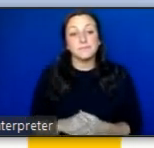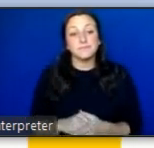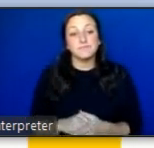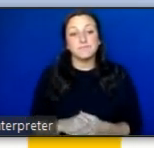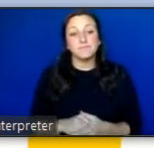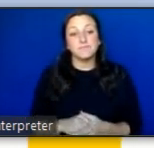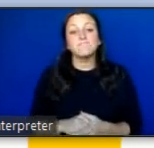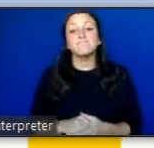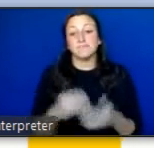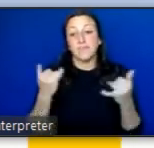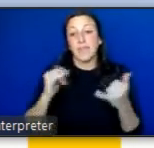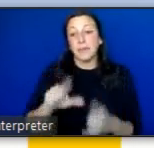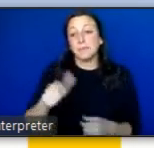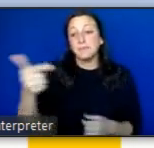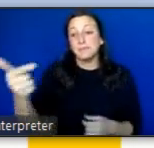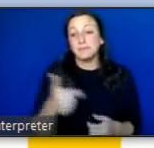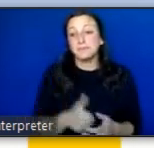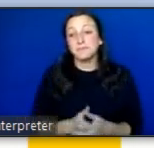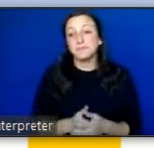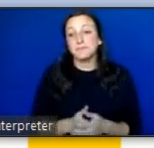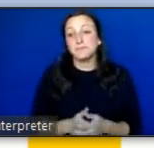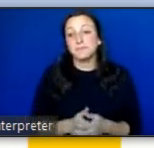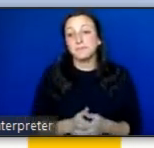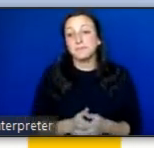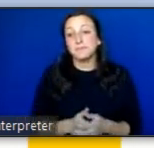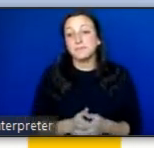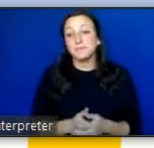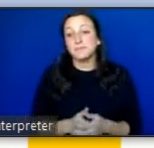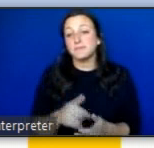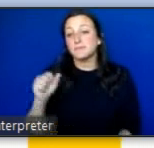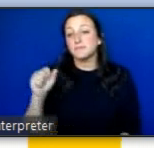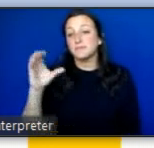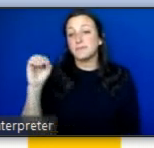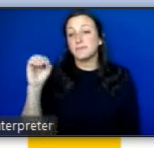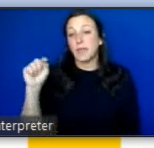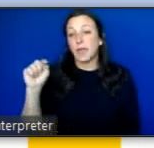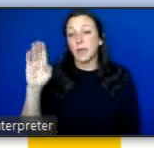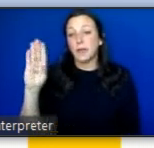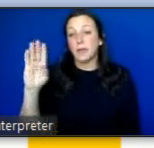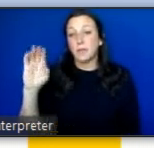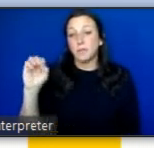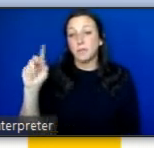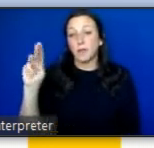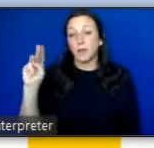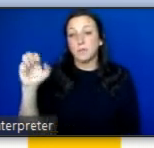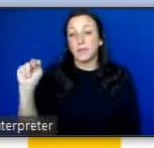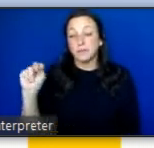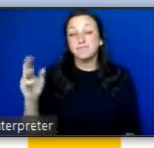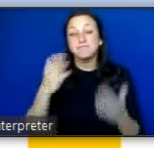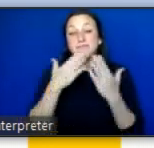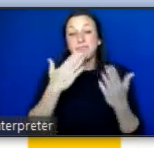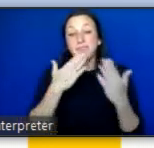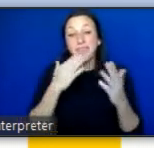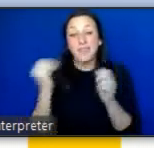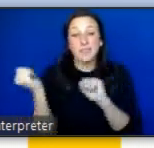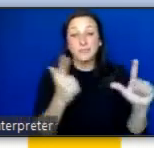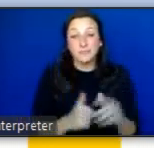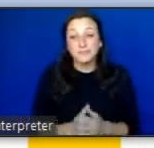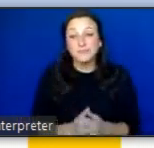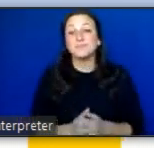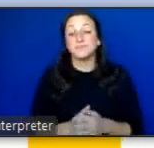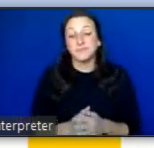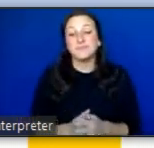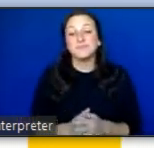I'll turn it now over to Incident Commander Scott Bookman. Thank you, Dr. Franson. Thank you to everybody for joining